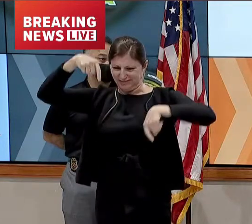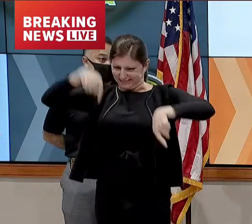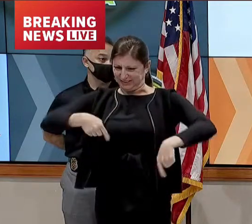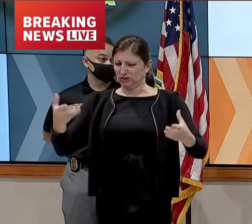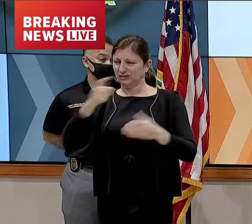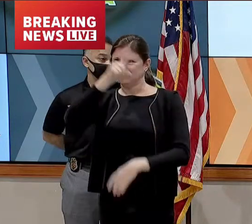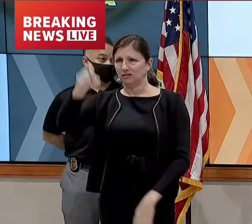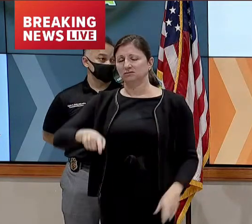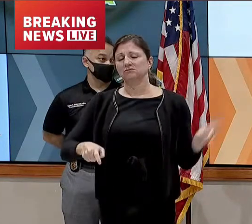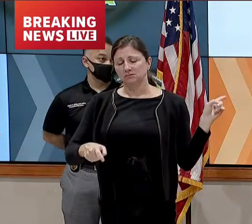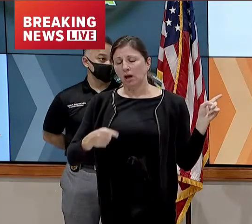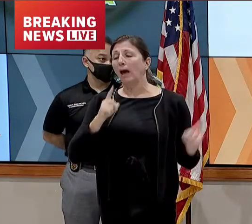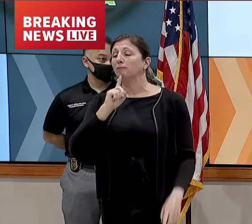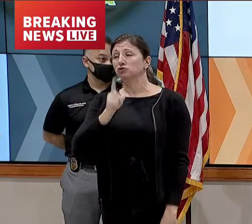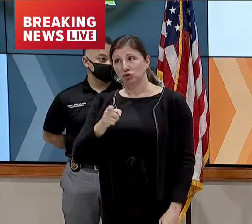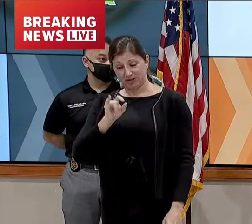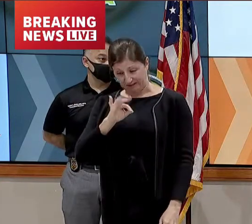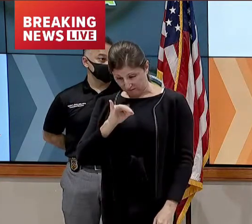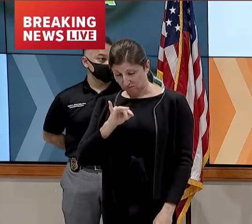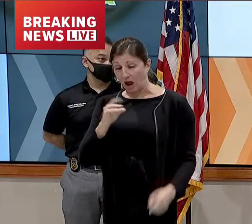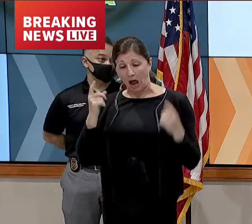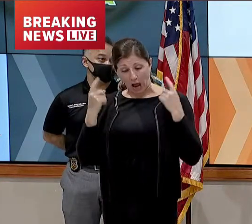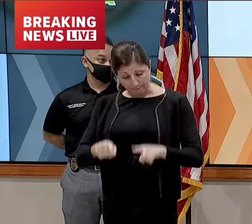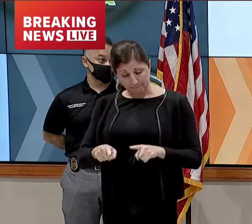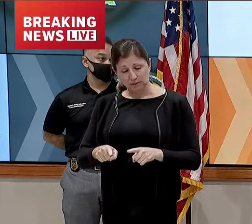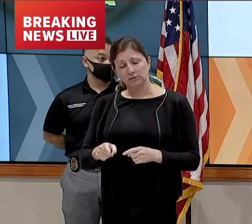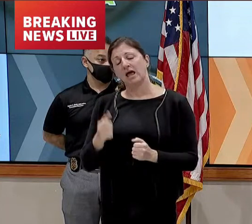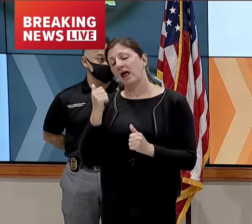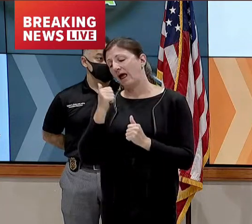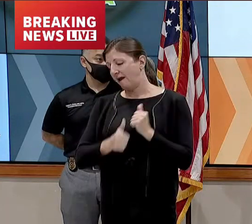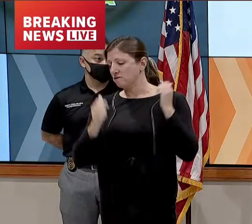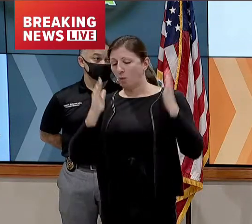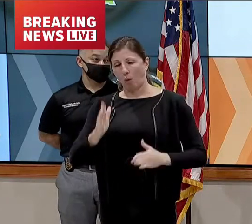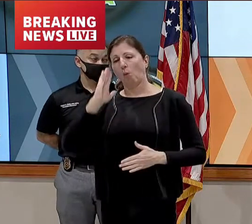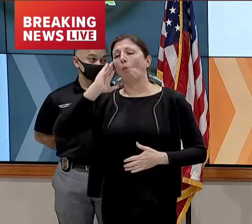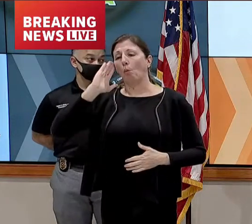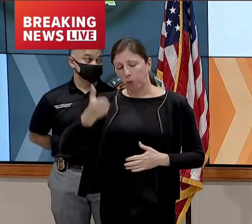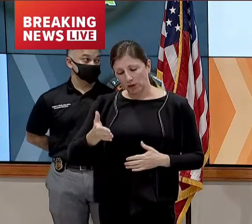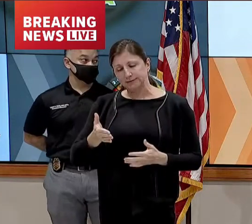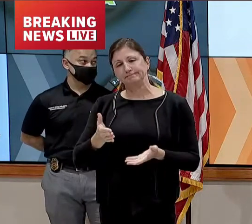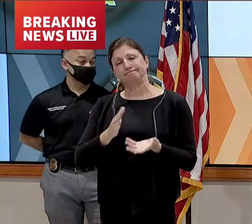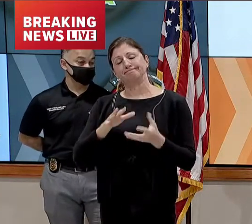will. If we cross that line, everybody will take the steps necessary to